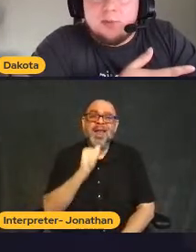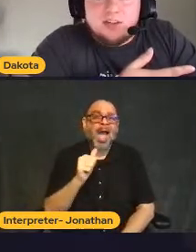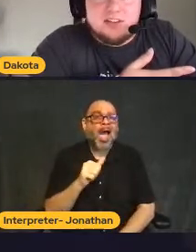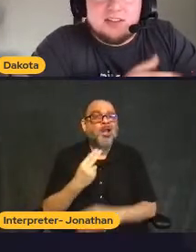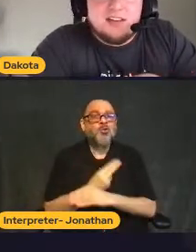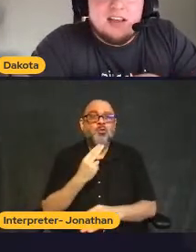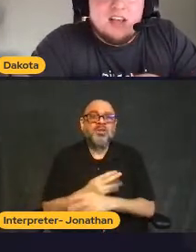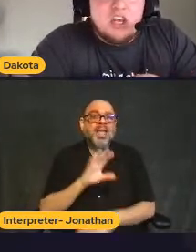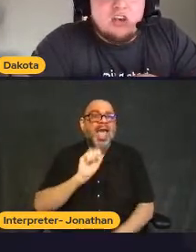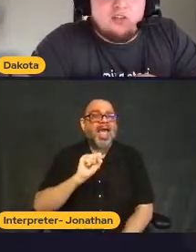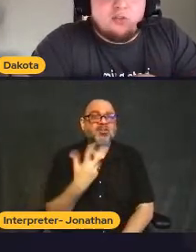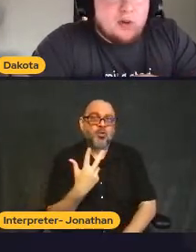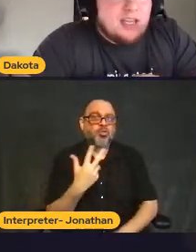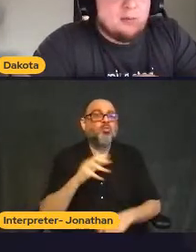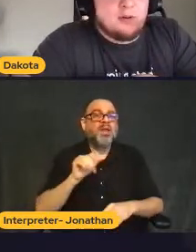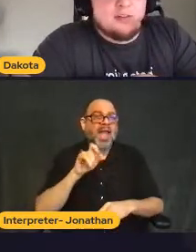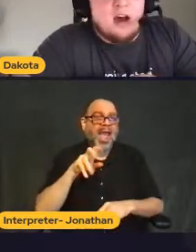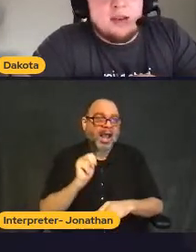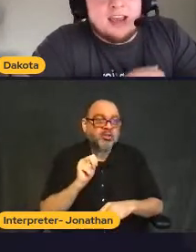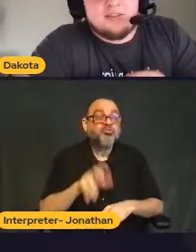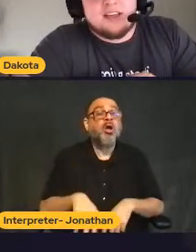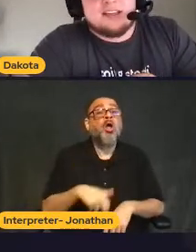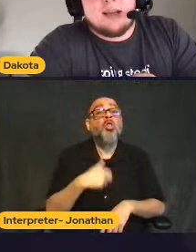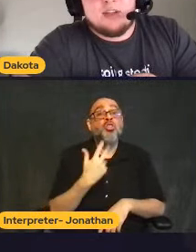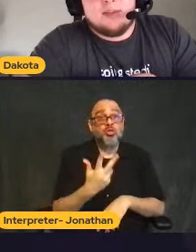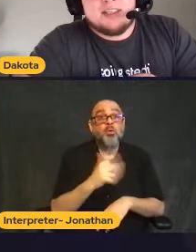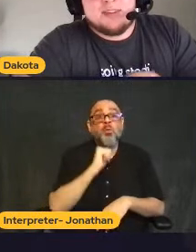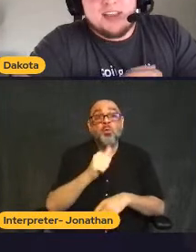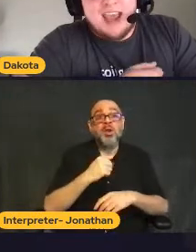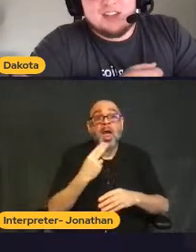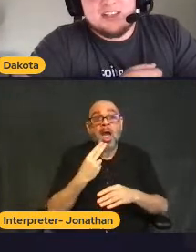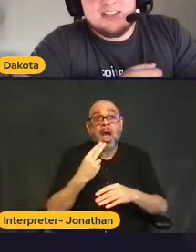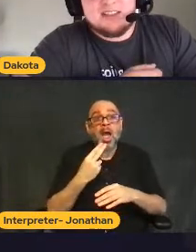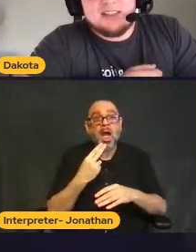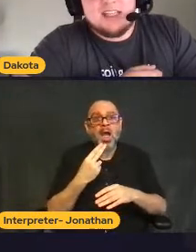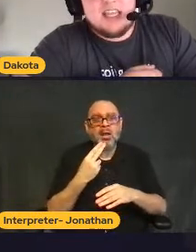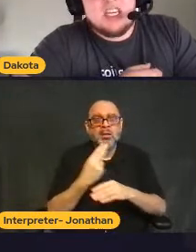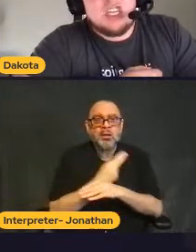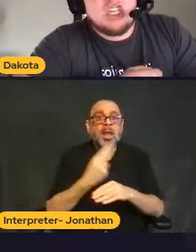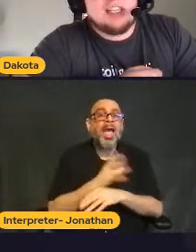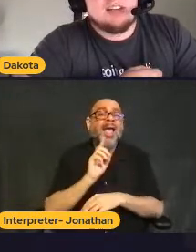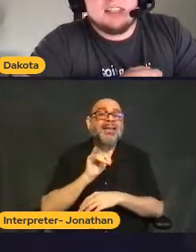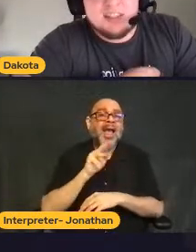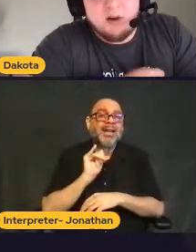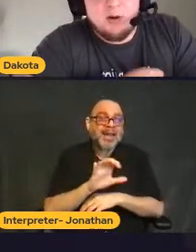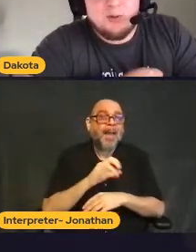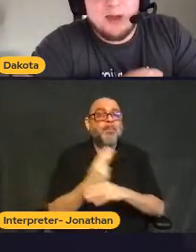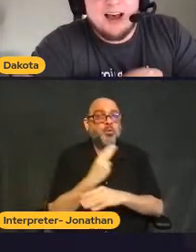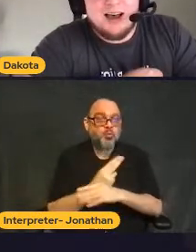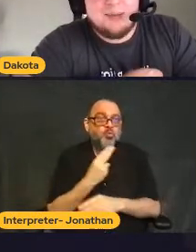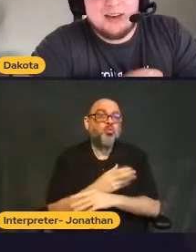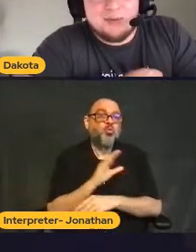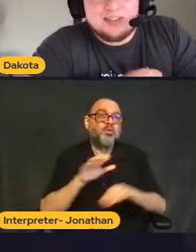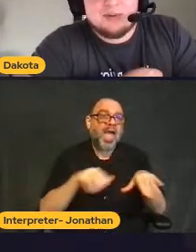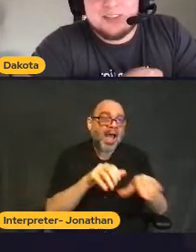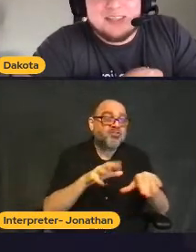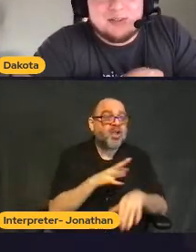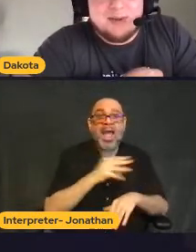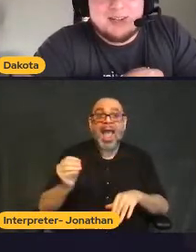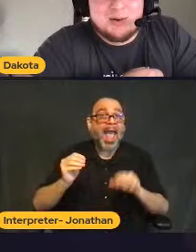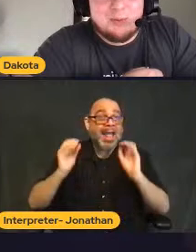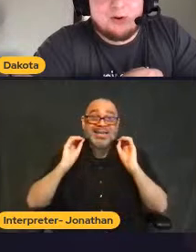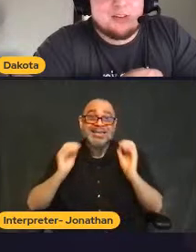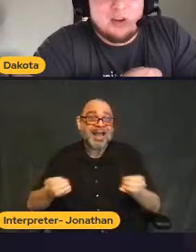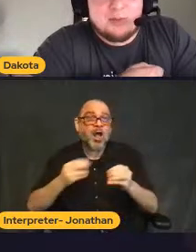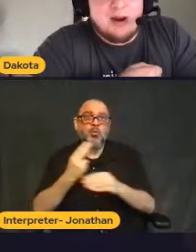resource level permissions. 3 were not using DynamoDB specific actions. and then literally 0 out of the ones that were using